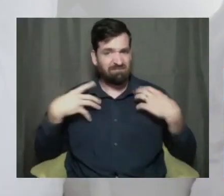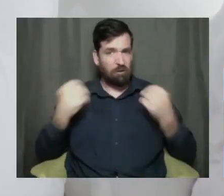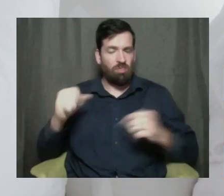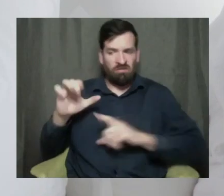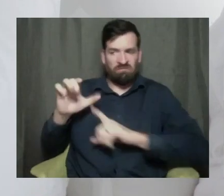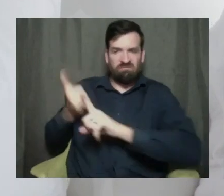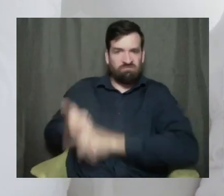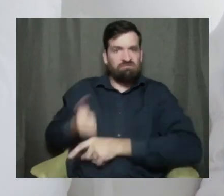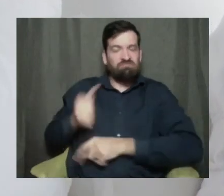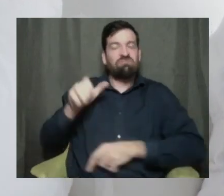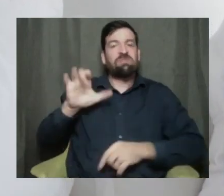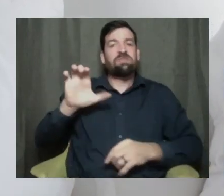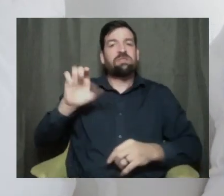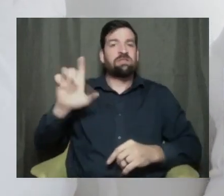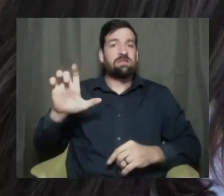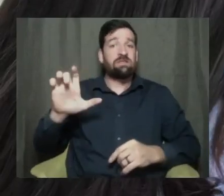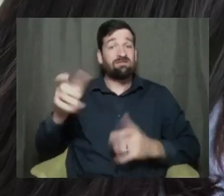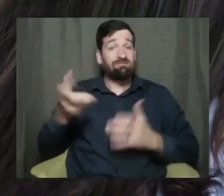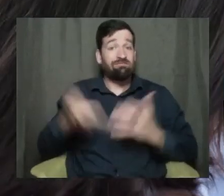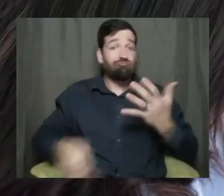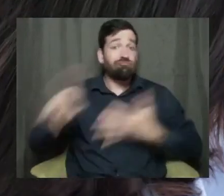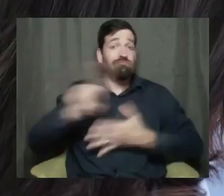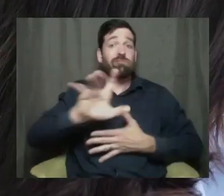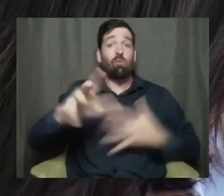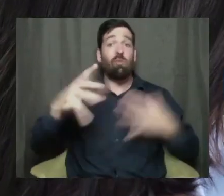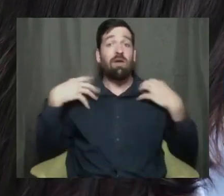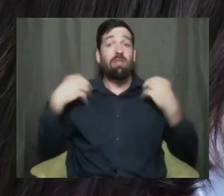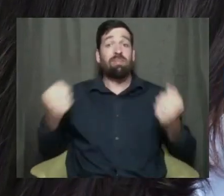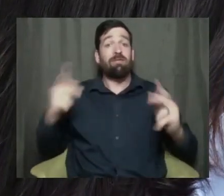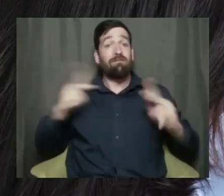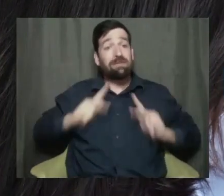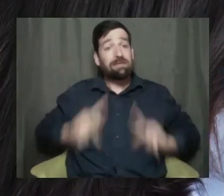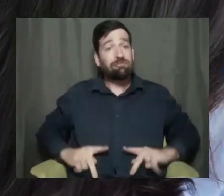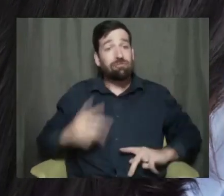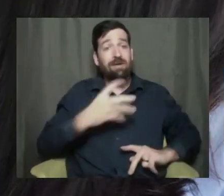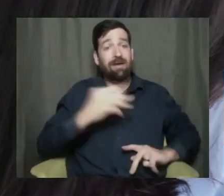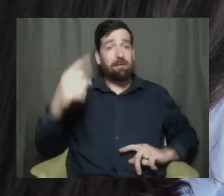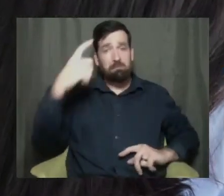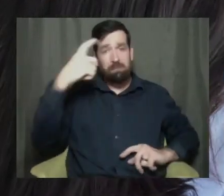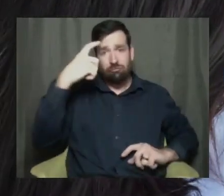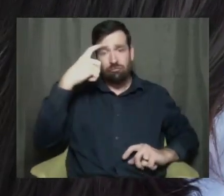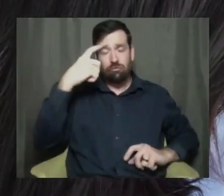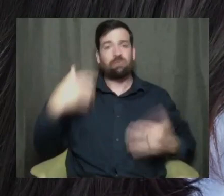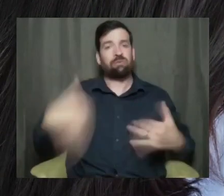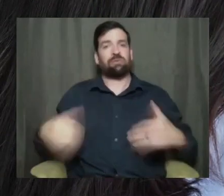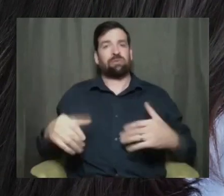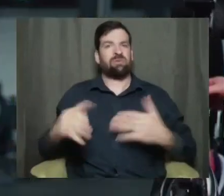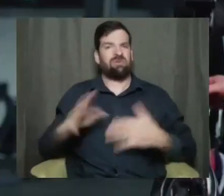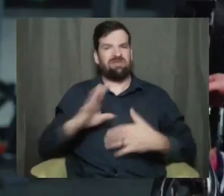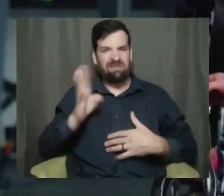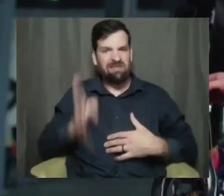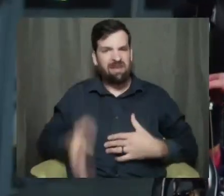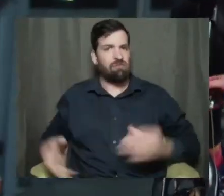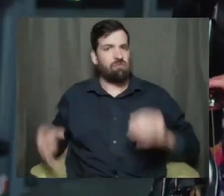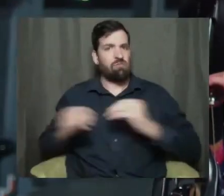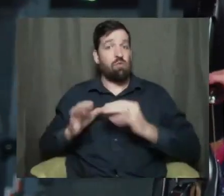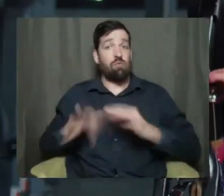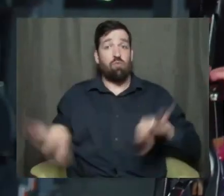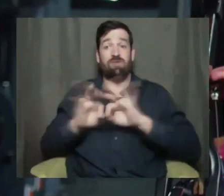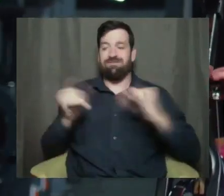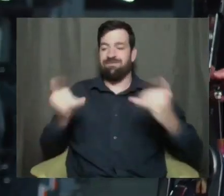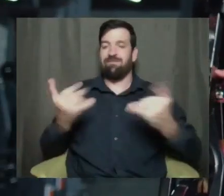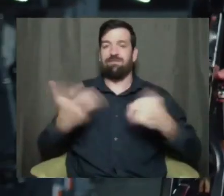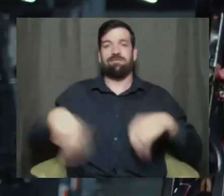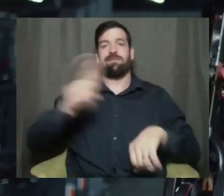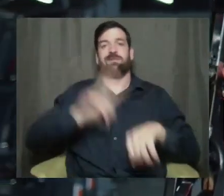why prioritizing your health, both physical and mental, has never been more important. This is National Women's Health Week, a time to focus